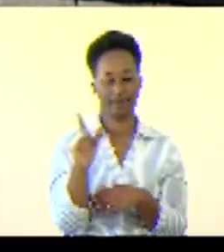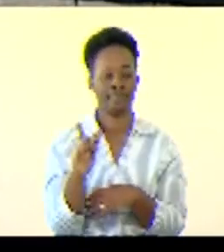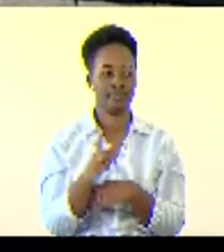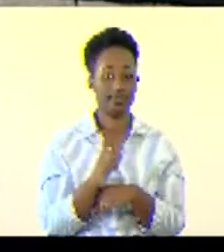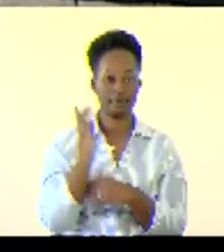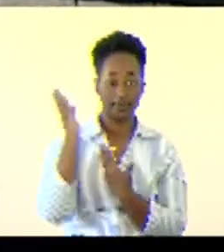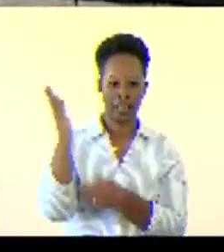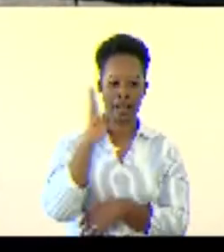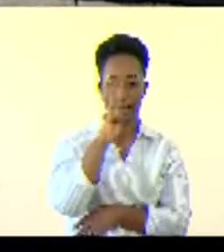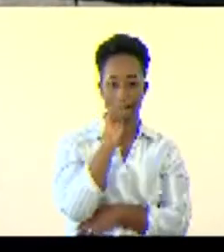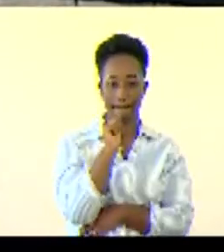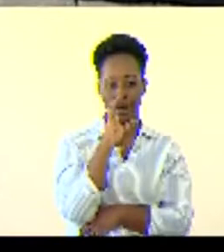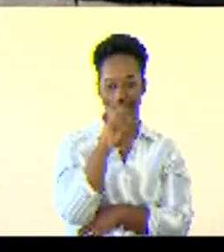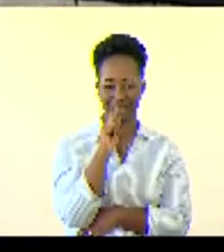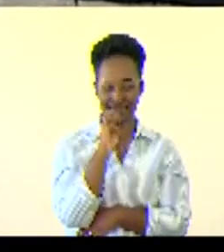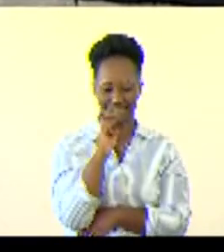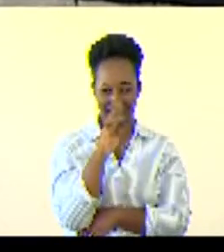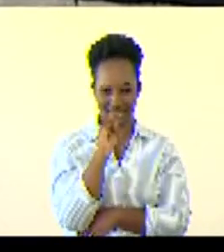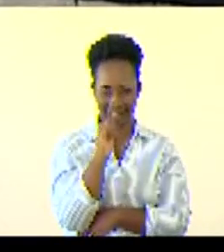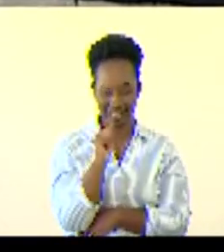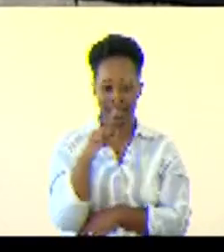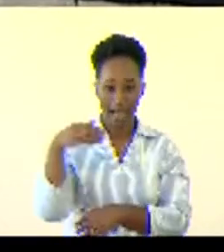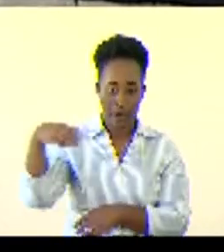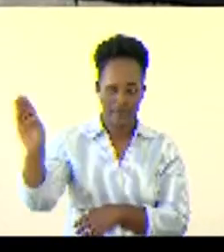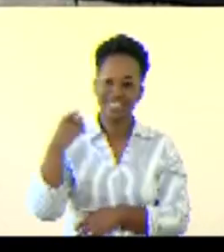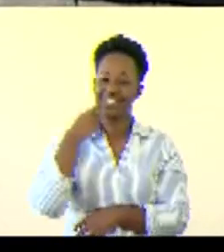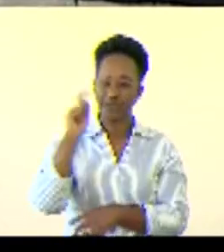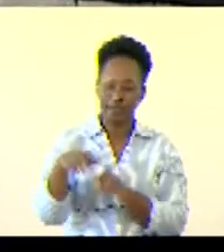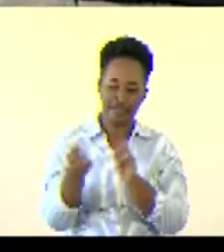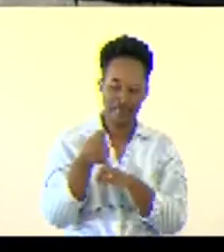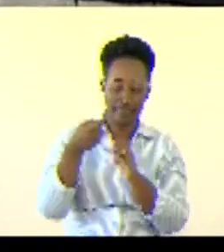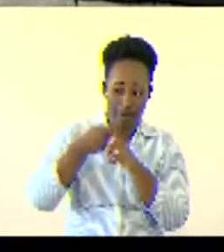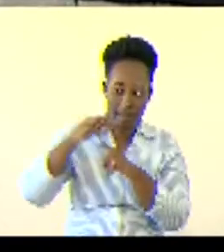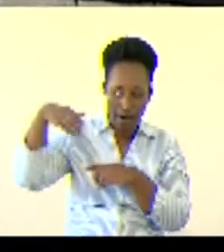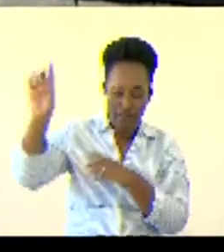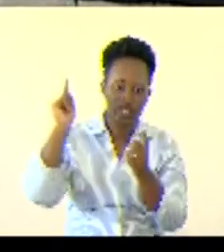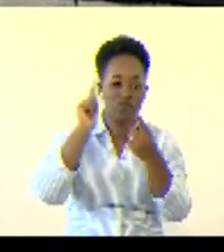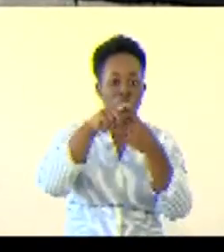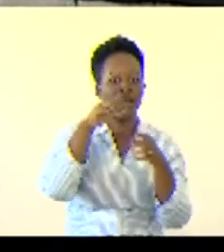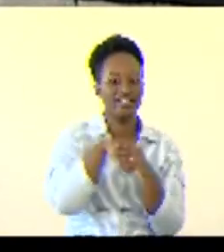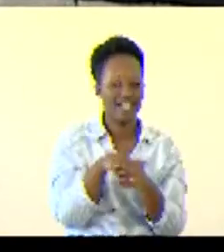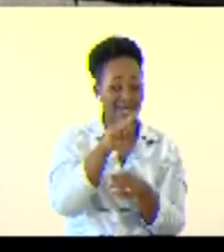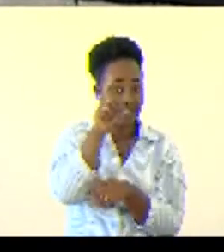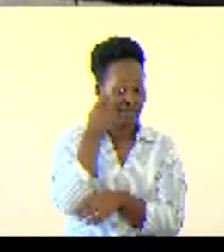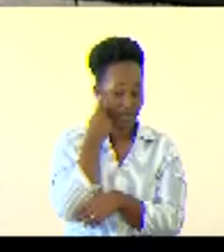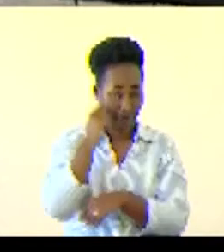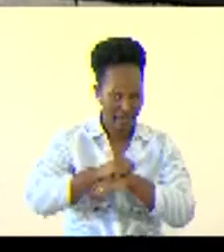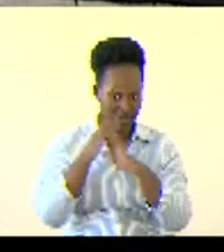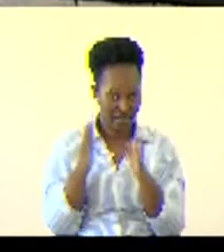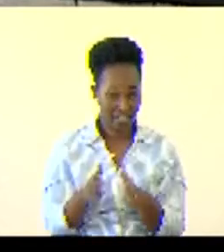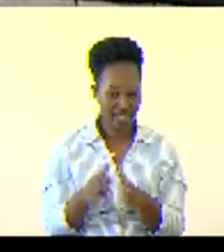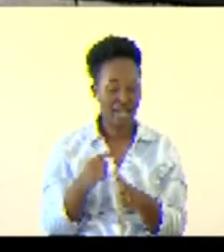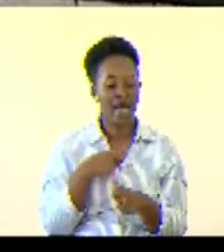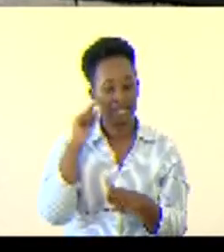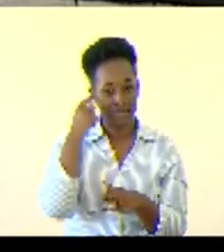the bacteria. They are outside. They need to be taken from outside to inside. Are you getting me, students? Student, I think you are